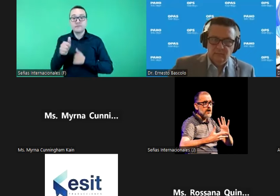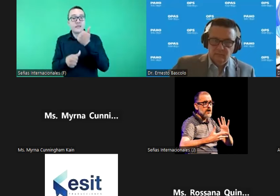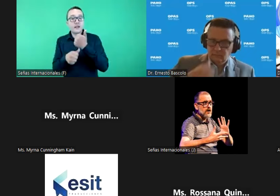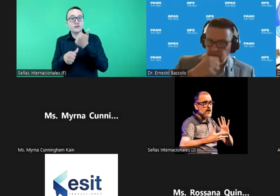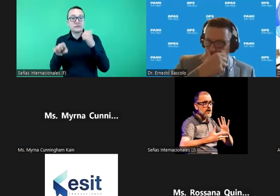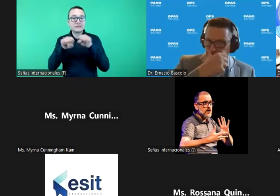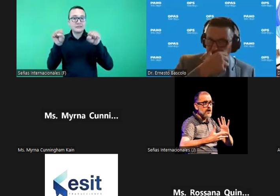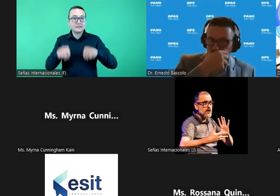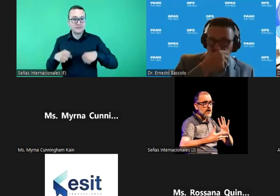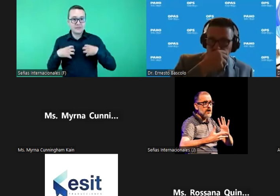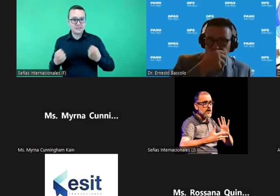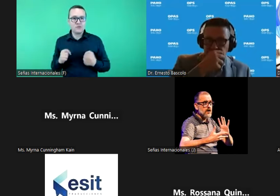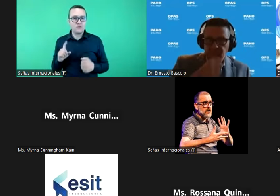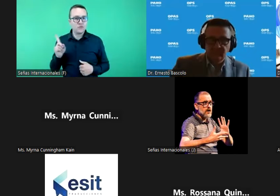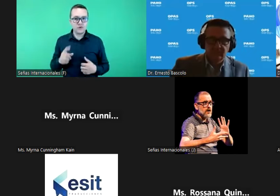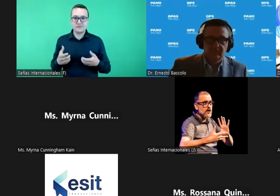She's